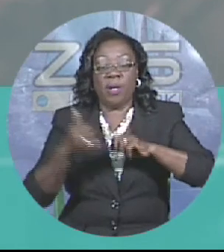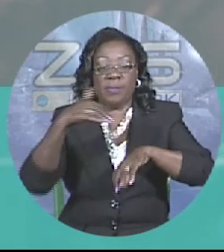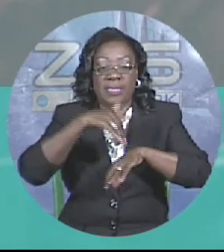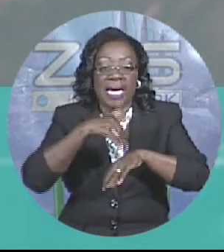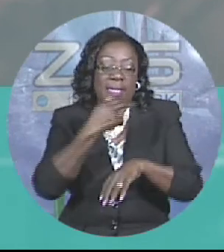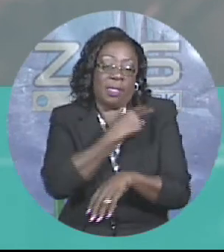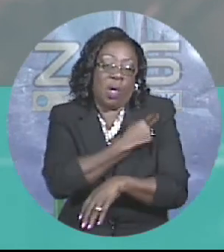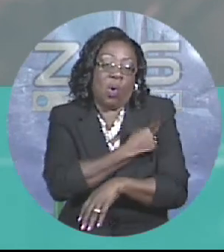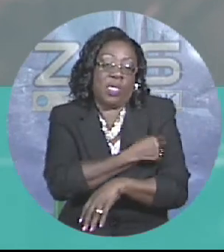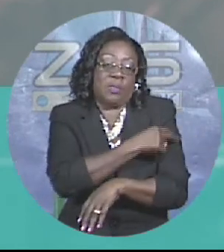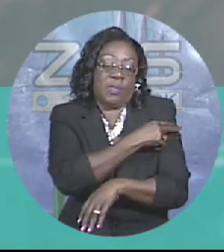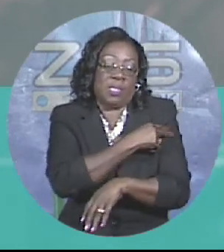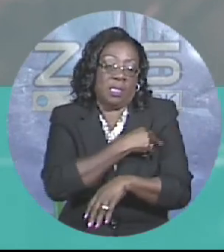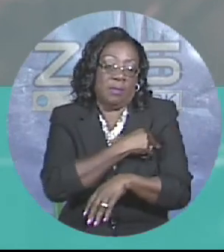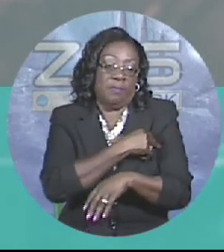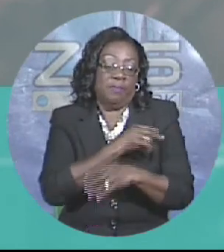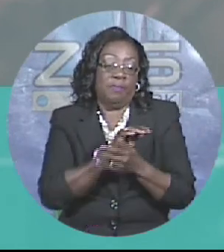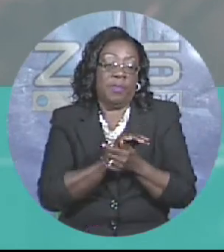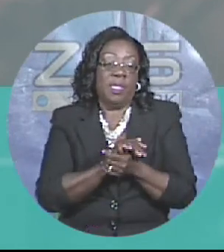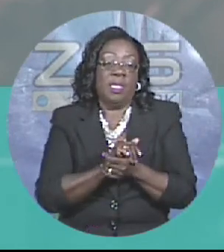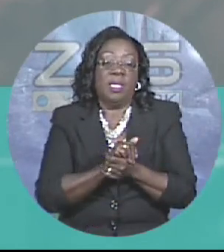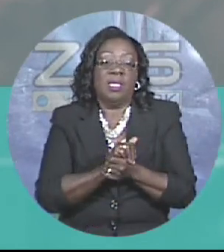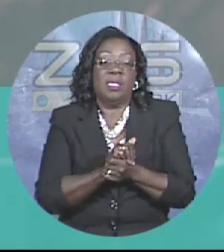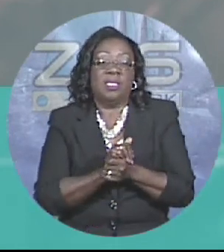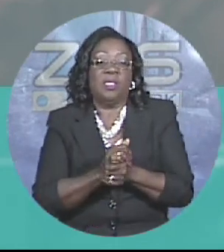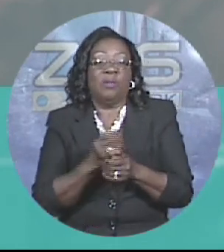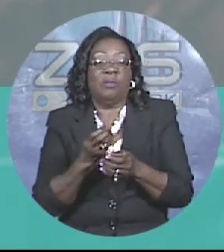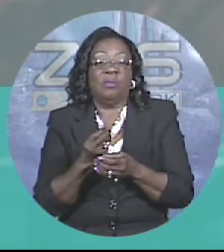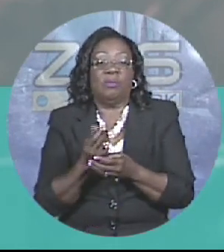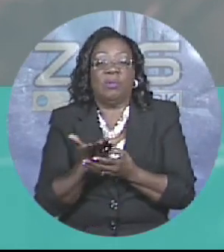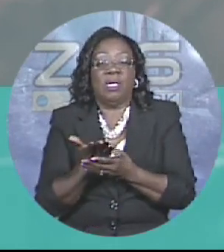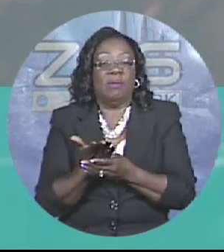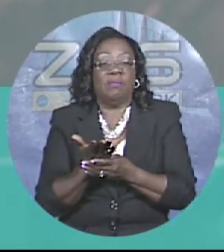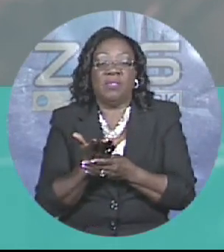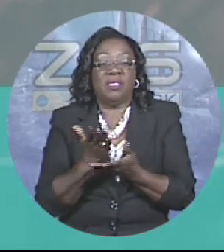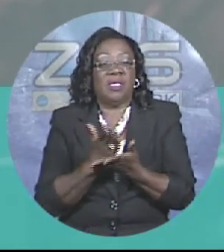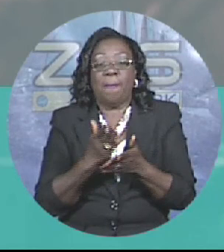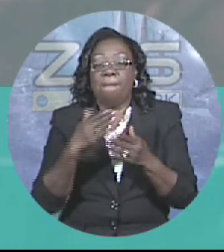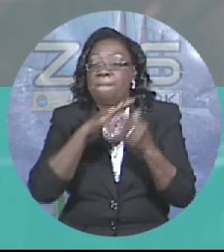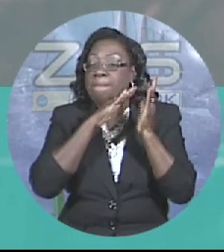that we have about, I think, 67 beds taken out of